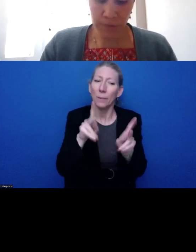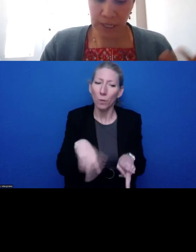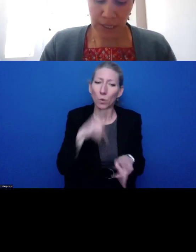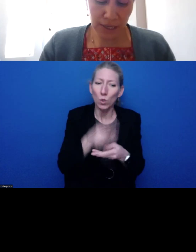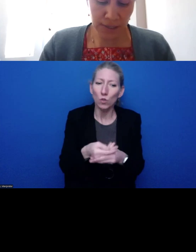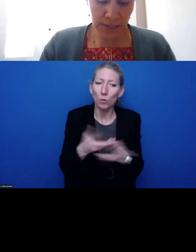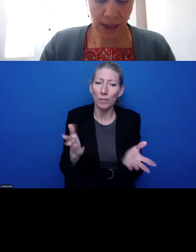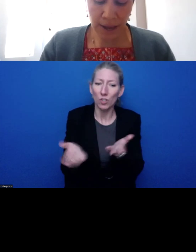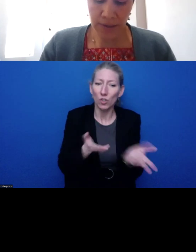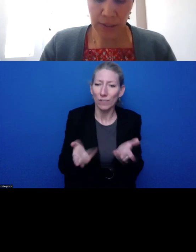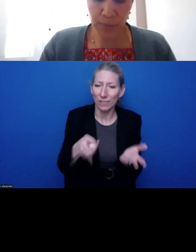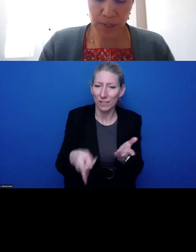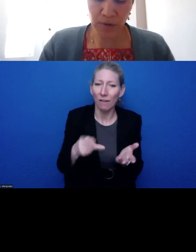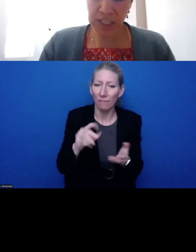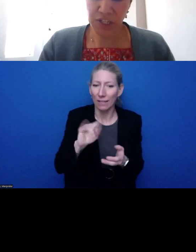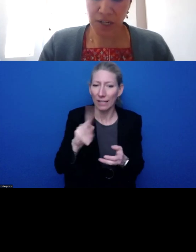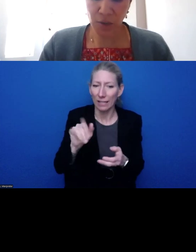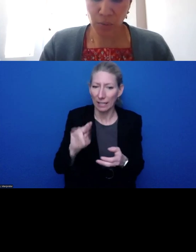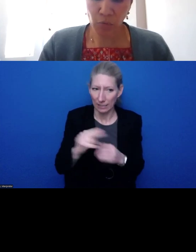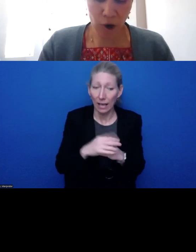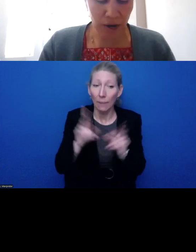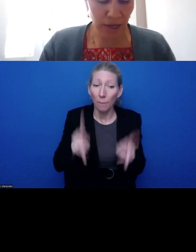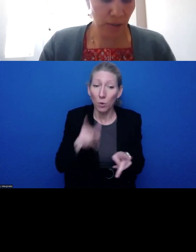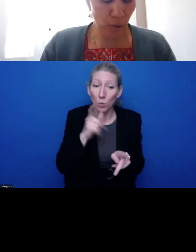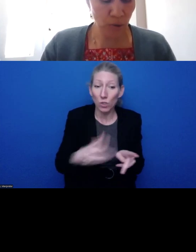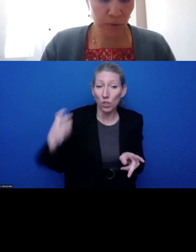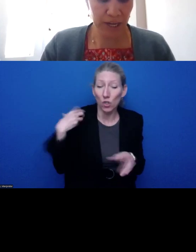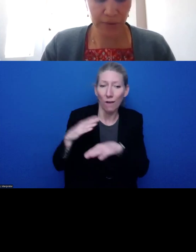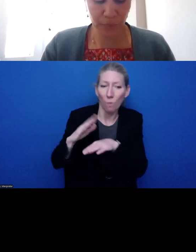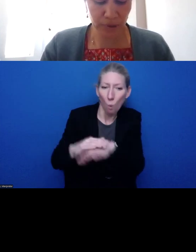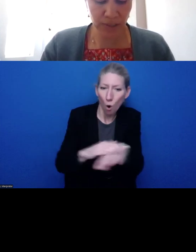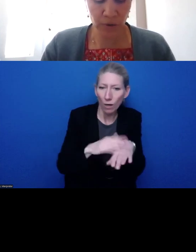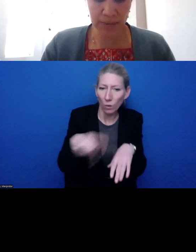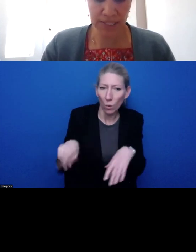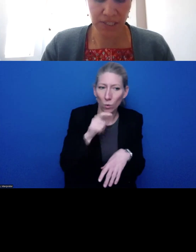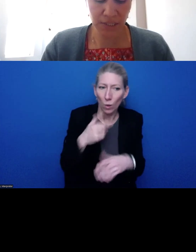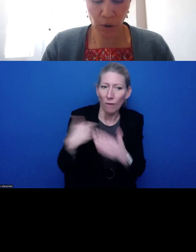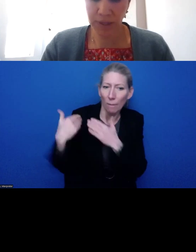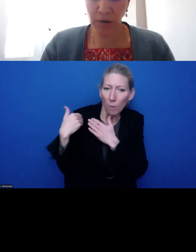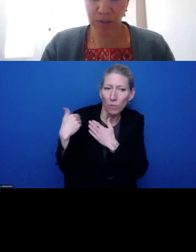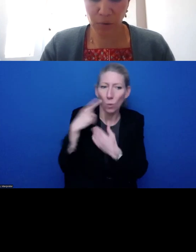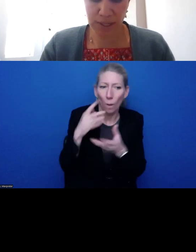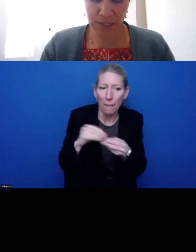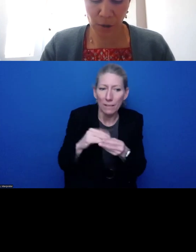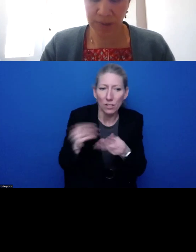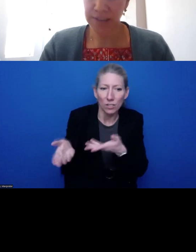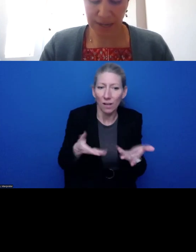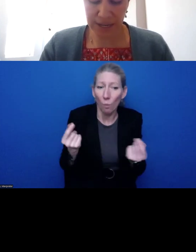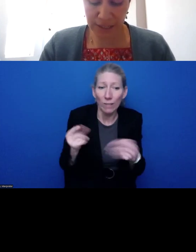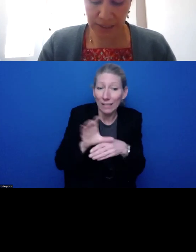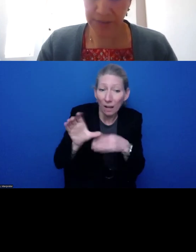service of the Indians and the person in charge of warning those who carry burdens or messages of the consequences